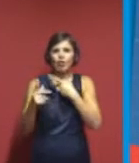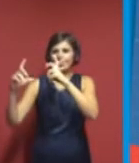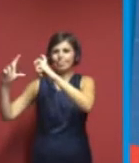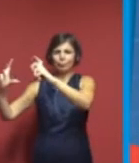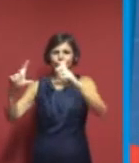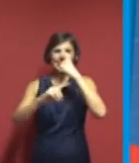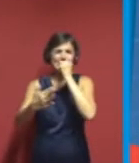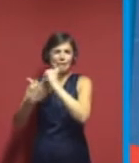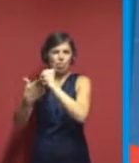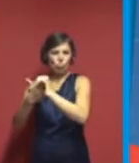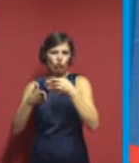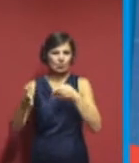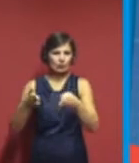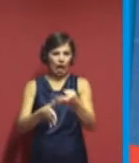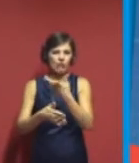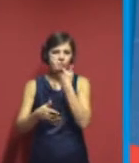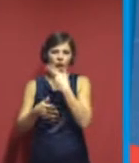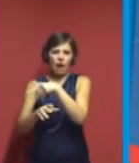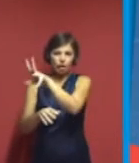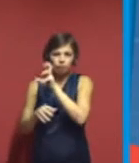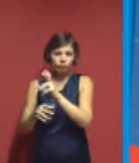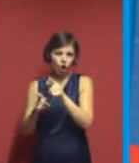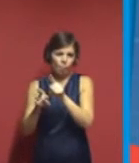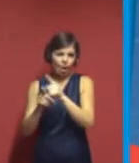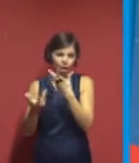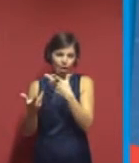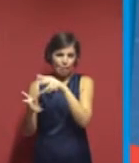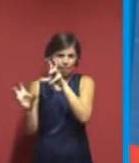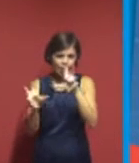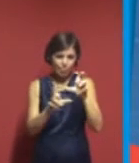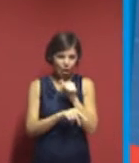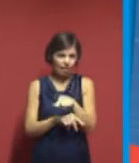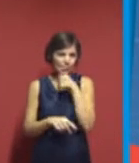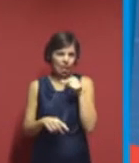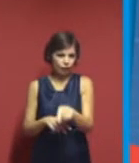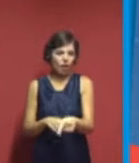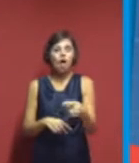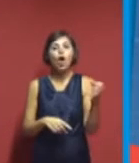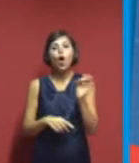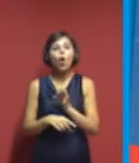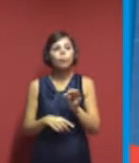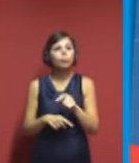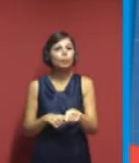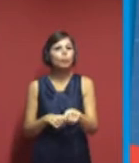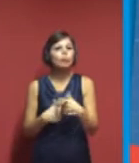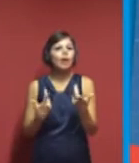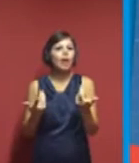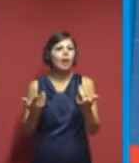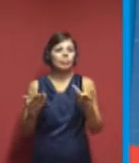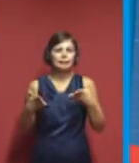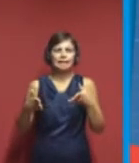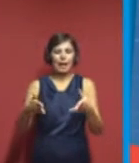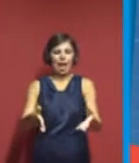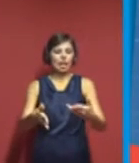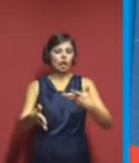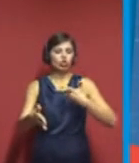distributed software, supervisory system, software which drives the stepper motors to turn the steering wheel, acceleration, and braking. Okay, the traffic